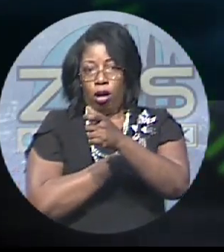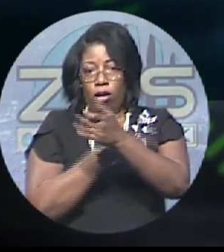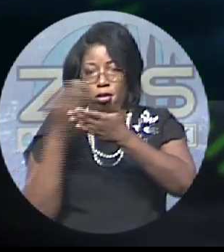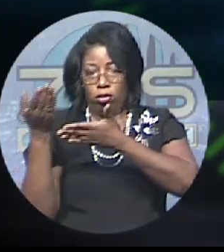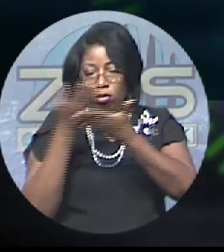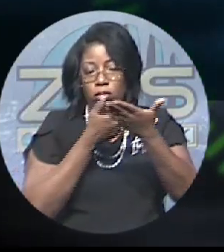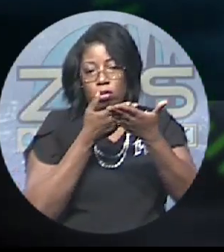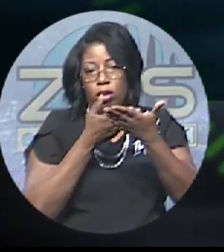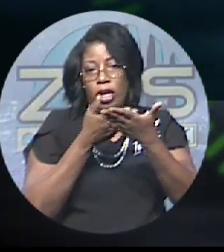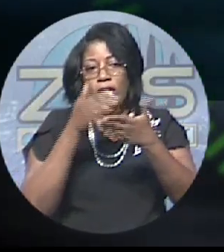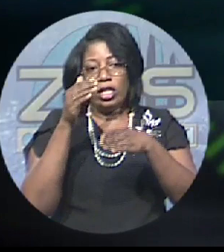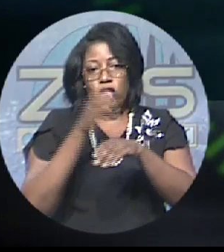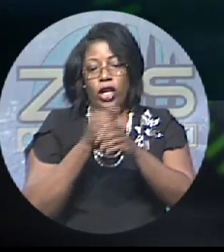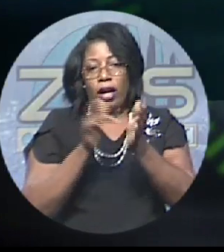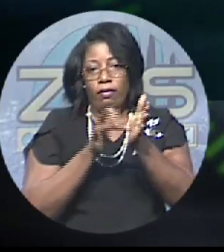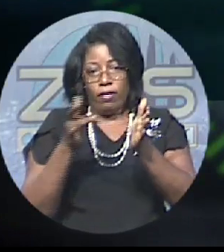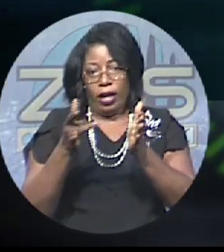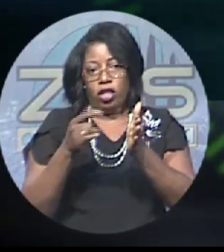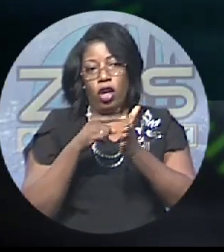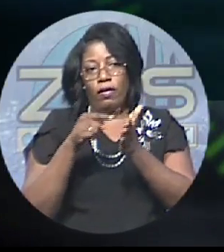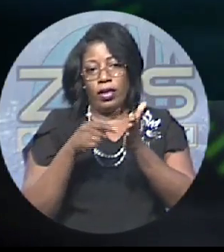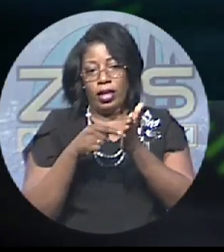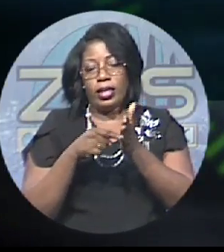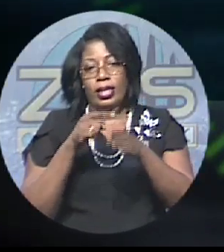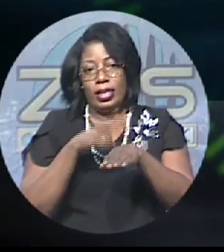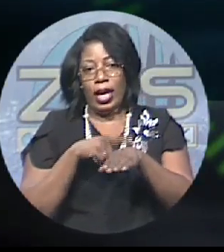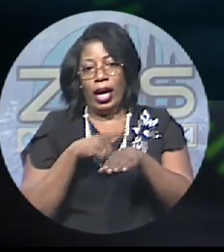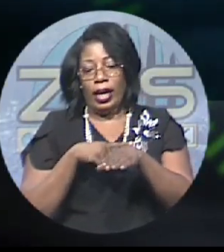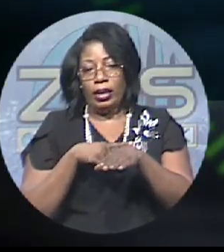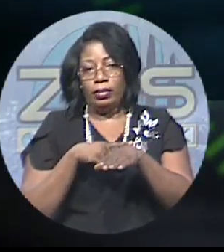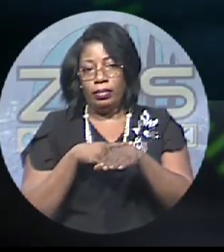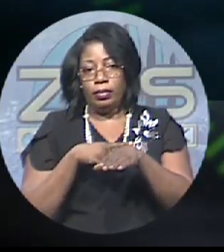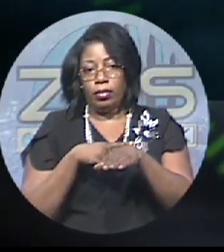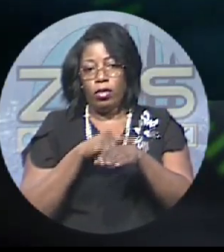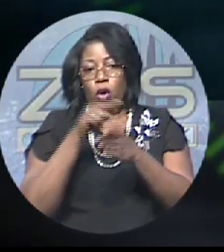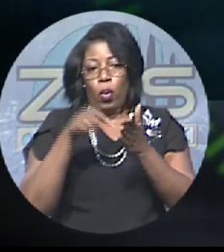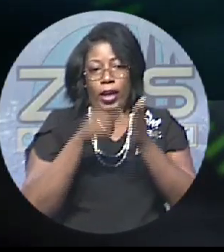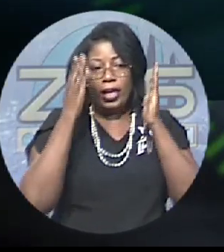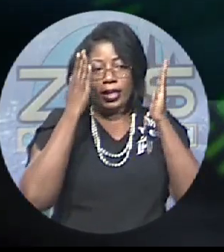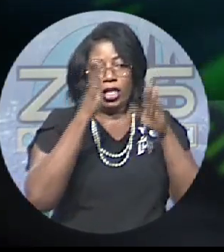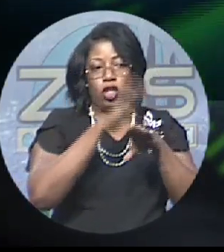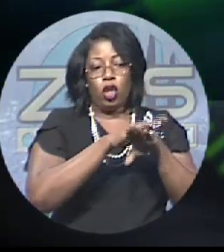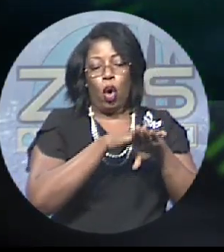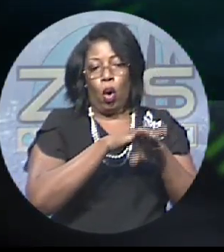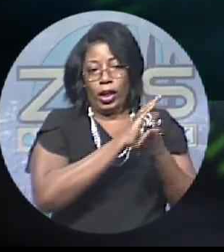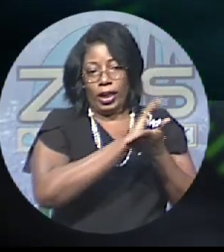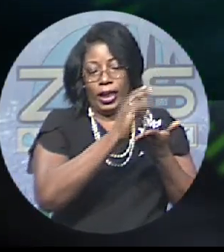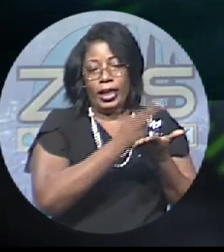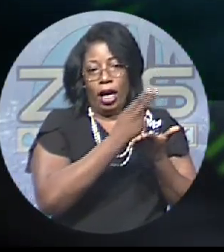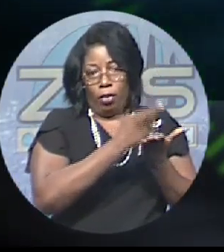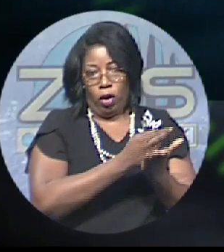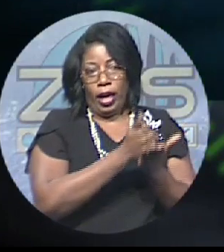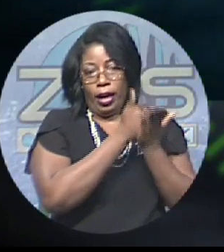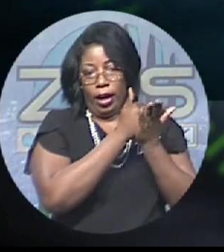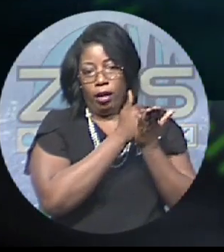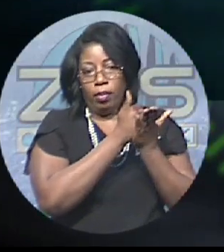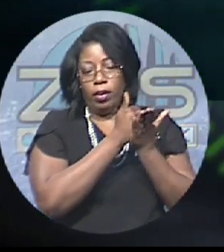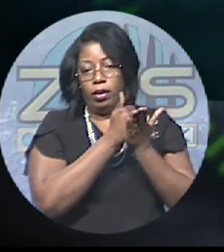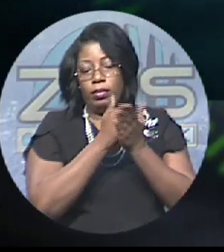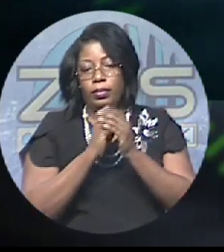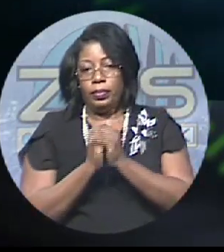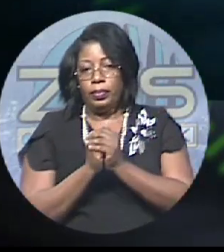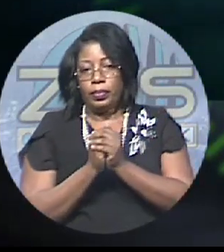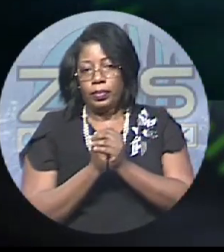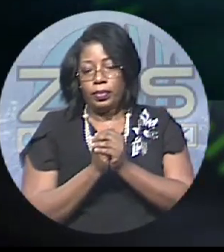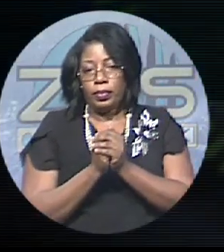operations take advantage during times of national disasters when the attention is on cleanup and recovery. A Bahamas